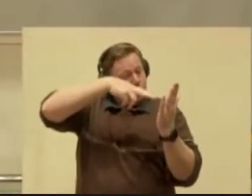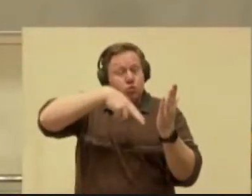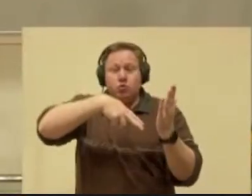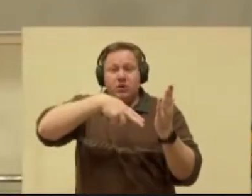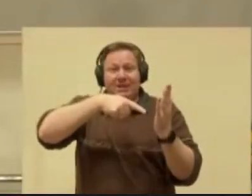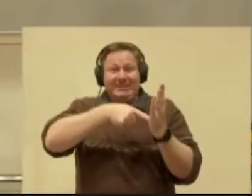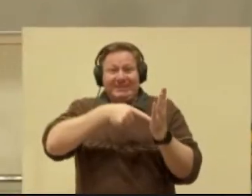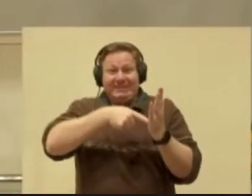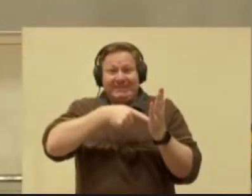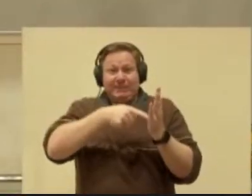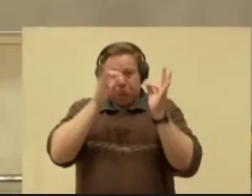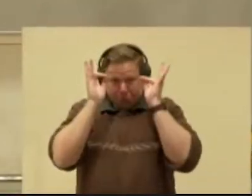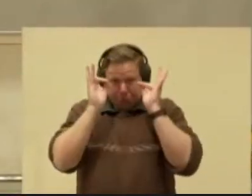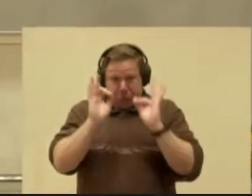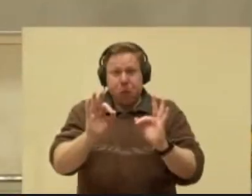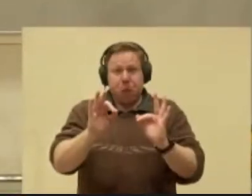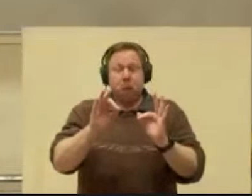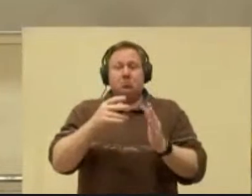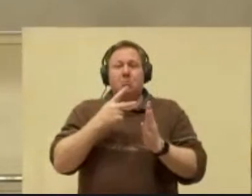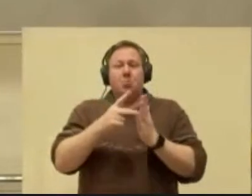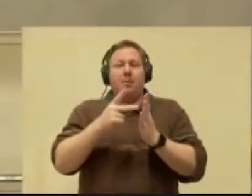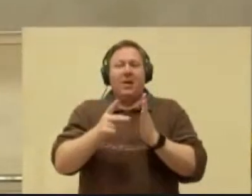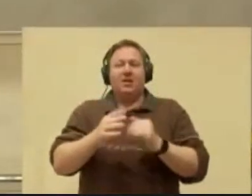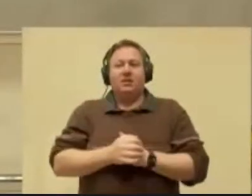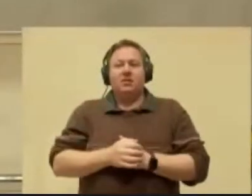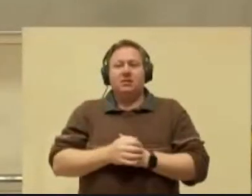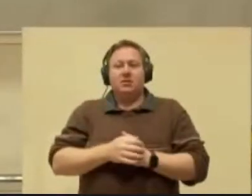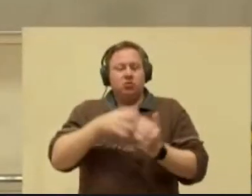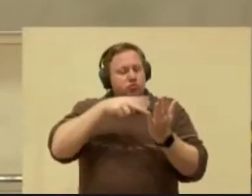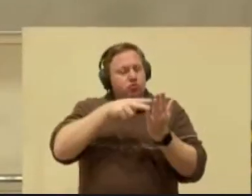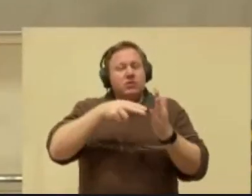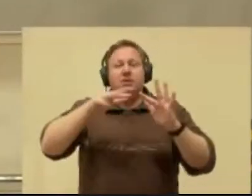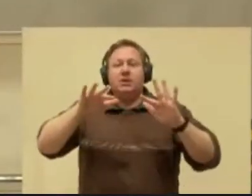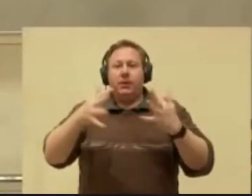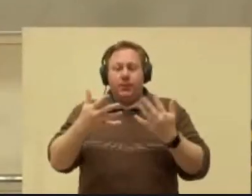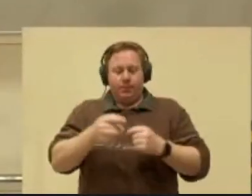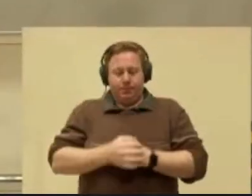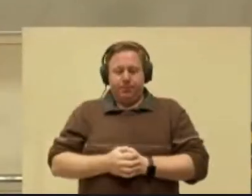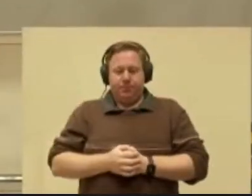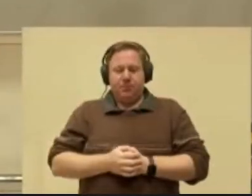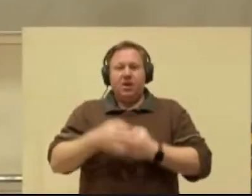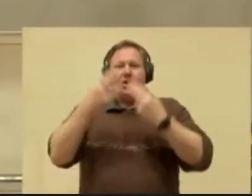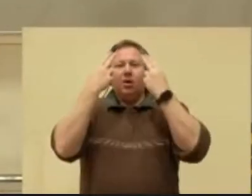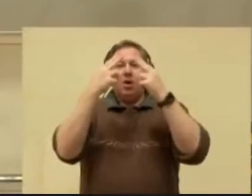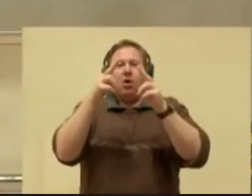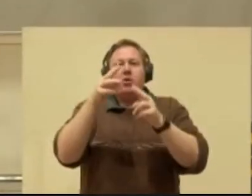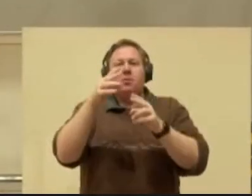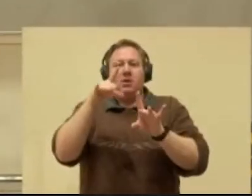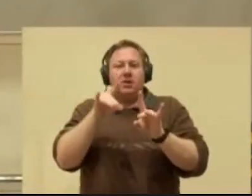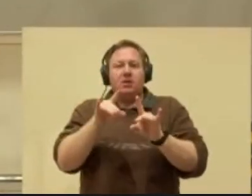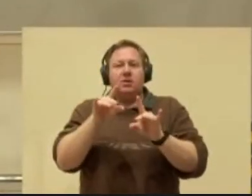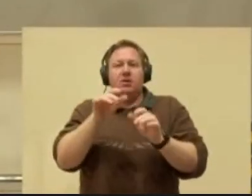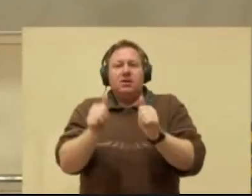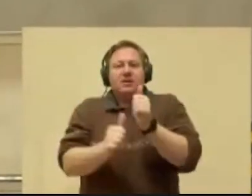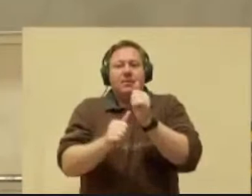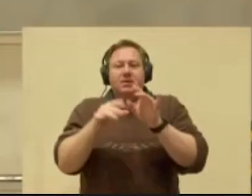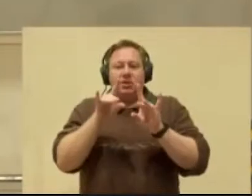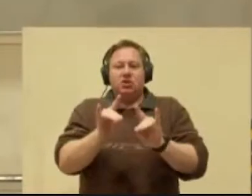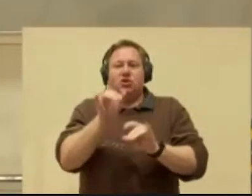prepared and it reads as follows honorable deputy chairperson of the